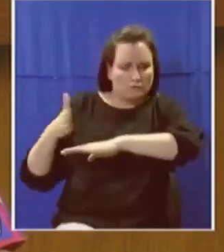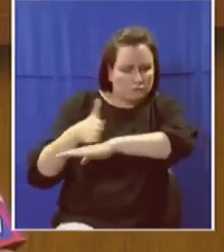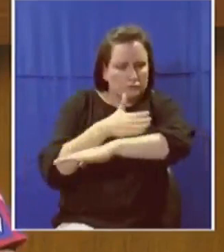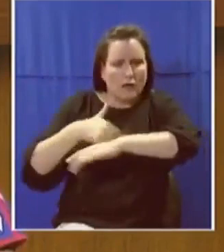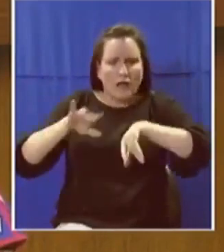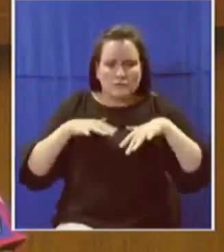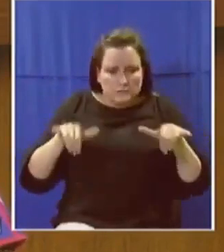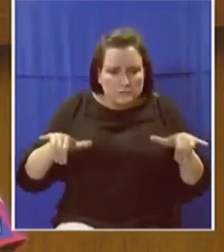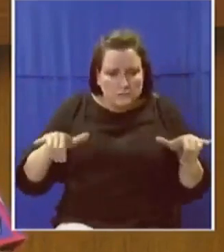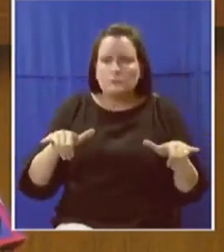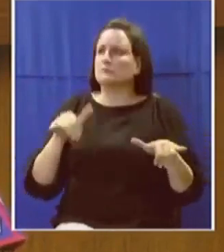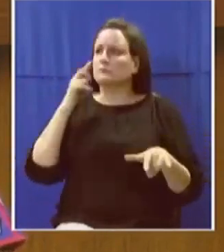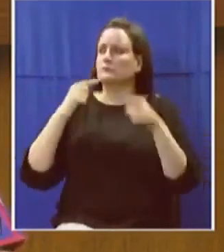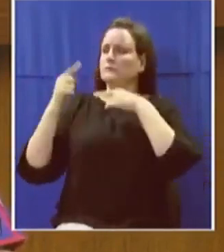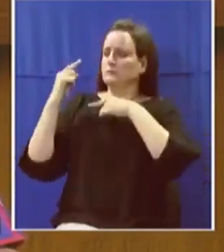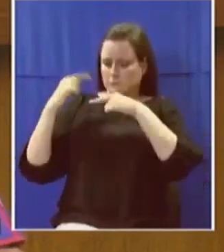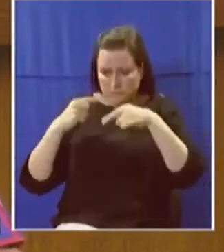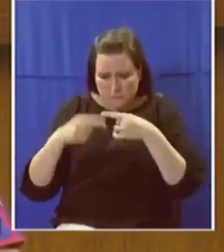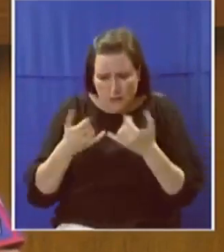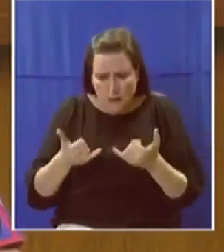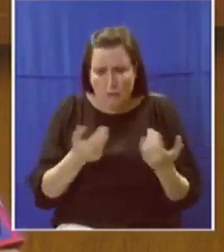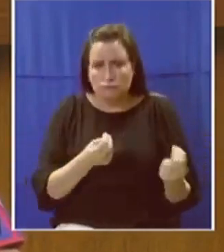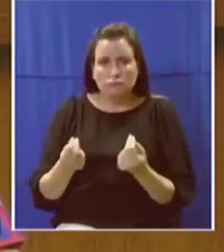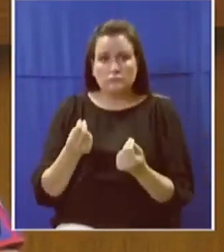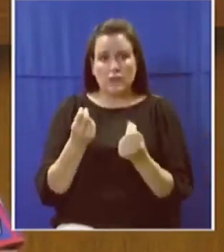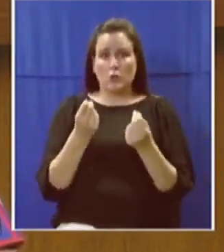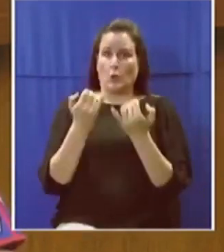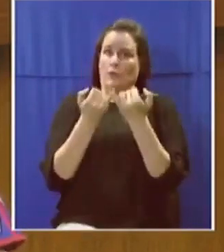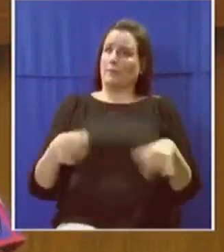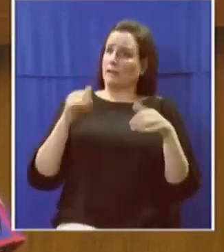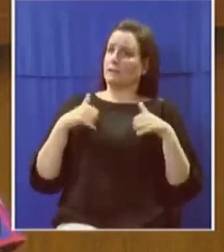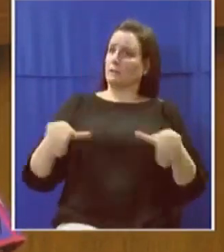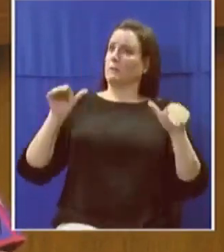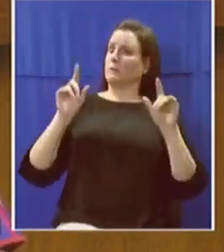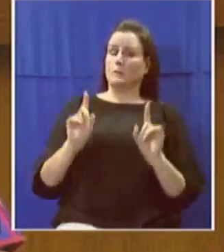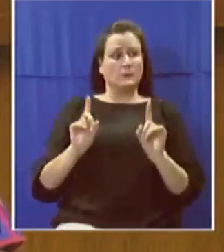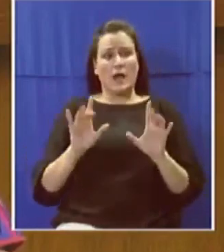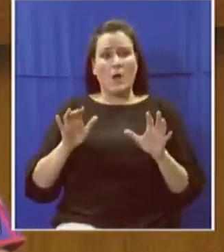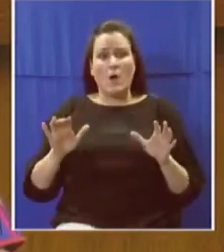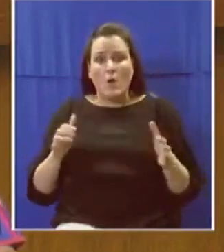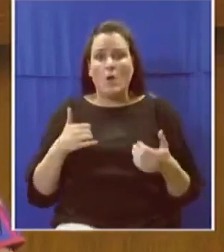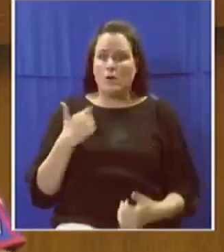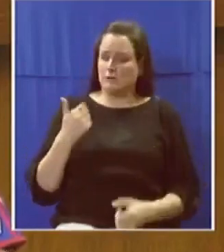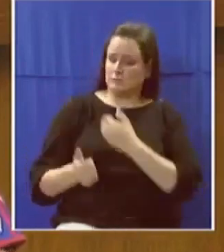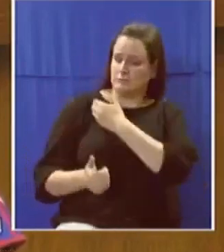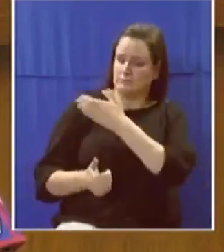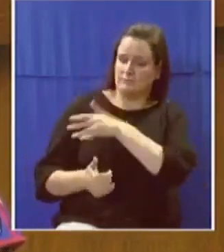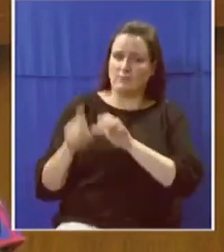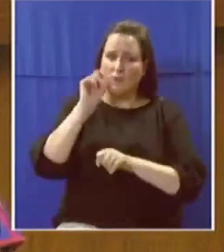fully well that for each of the newly independent countries to shed off the yoke of colonialism and